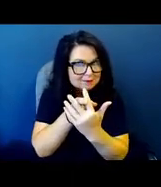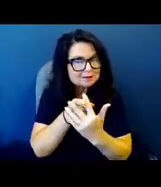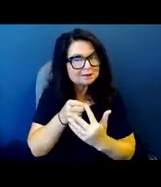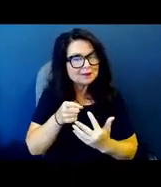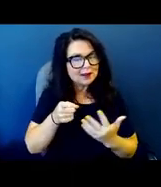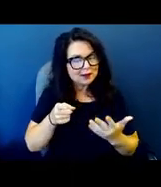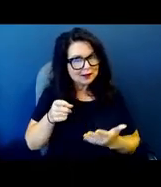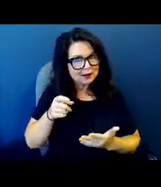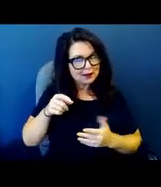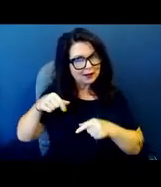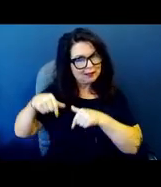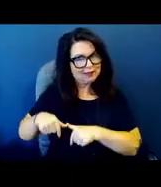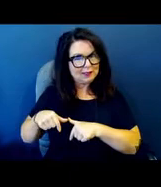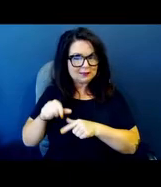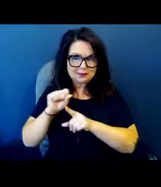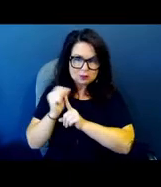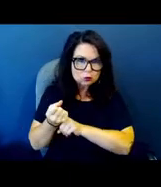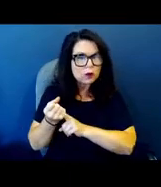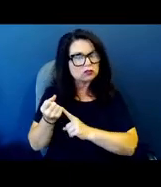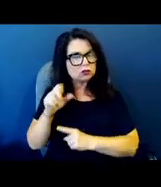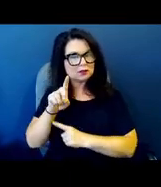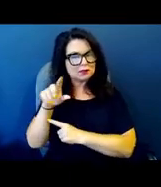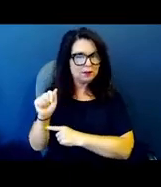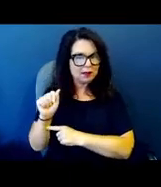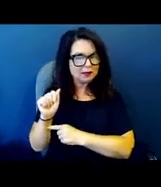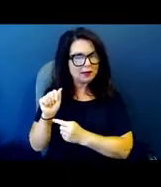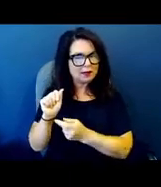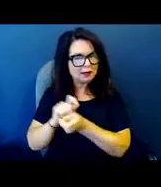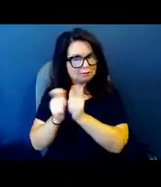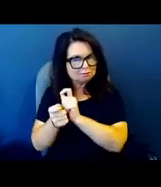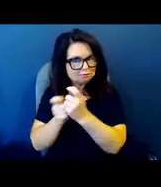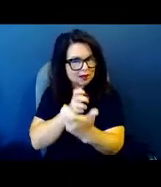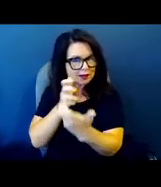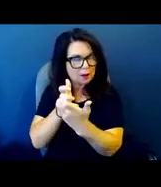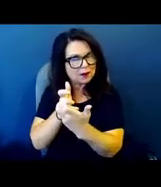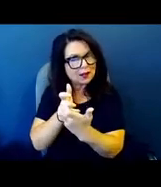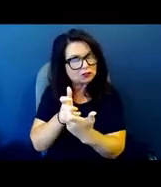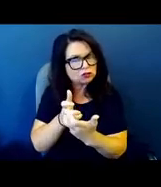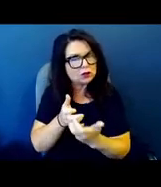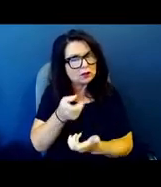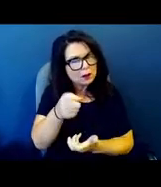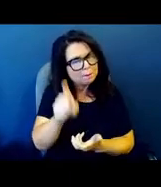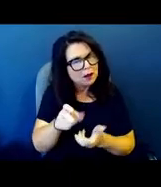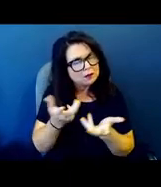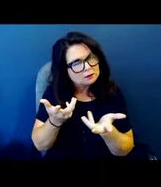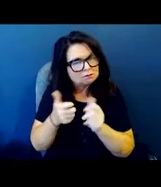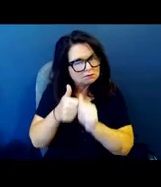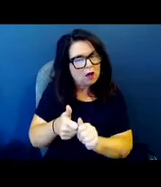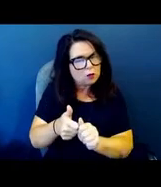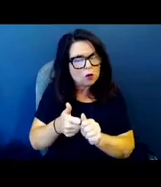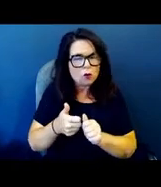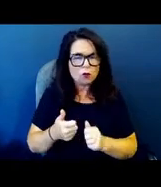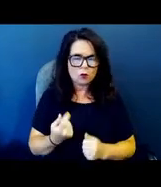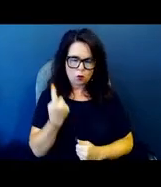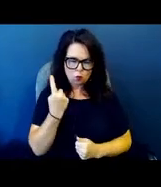disability related accommodation for me that they needed to be able to make. And one of the things that I said, I